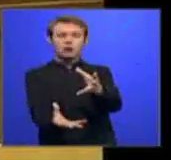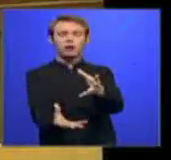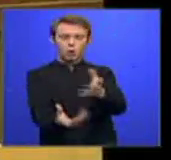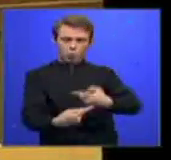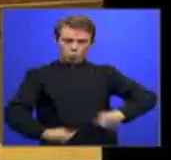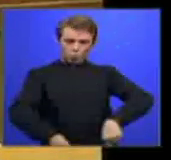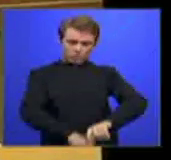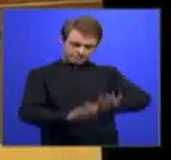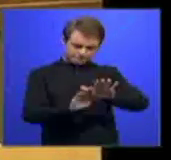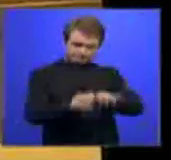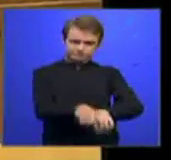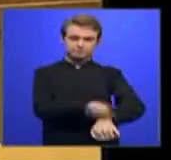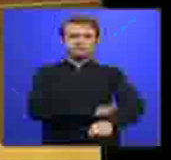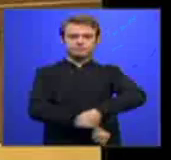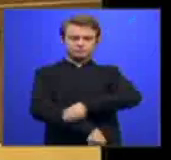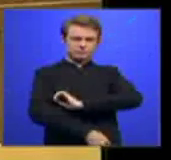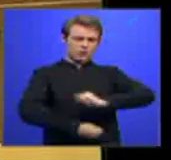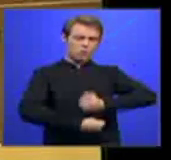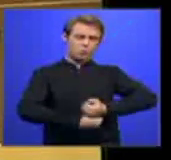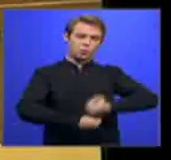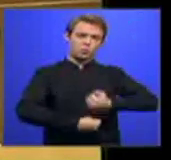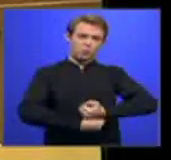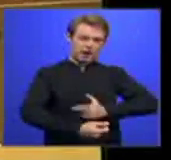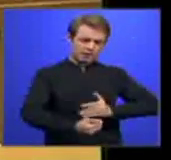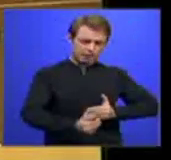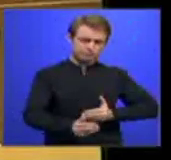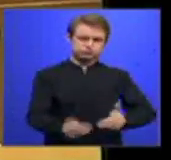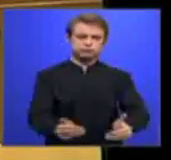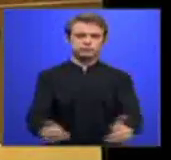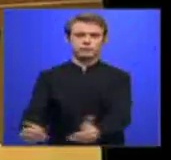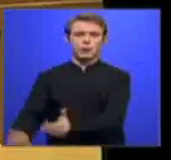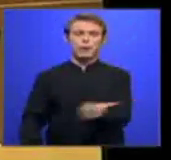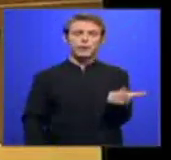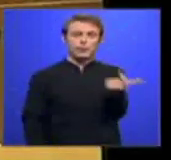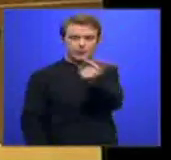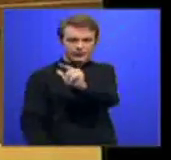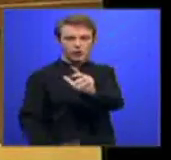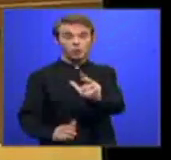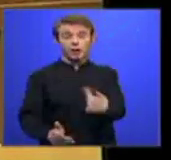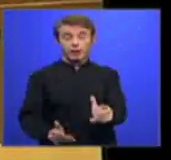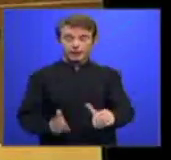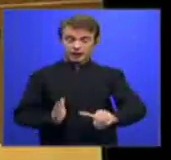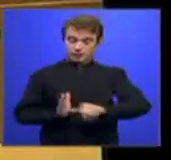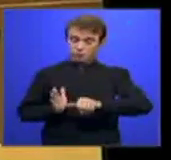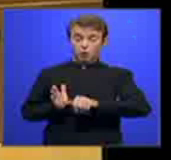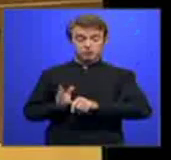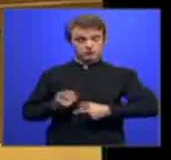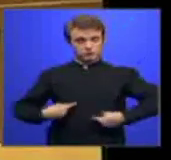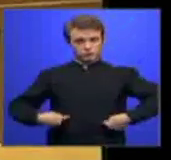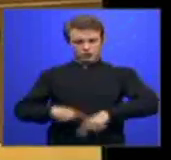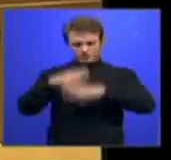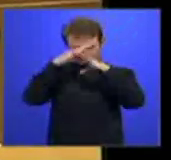The lessons are that we must coordinate, integrate, and focus on